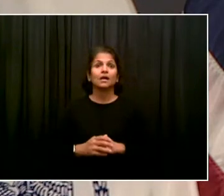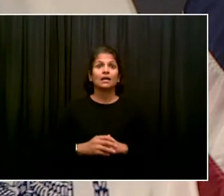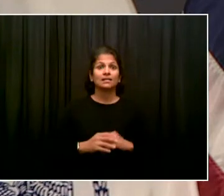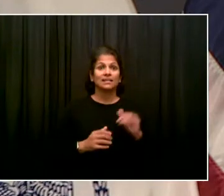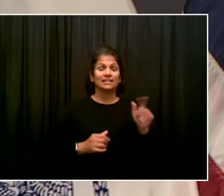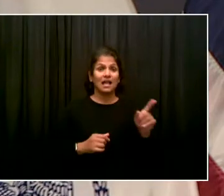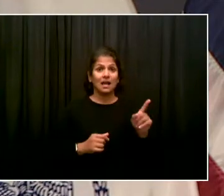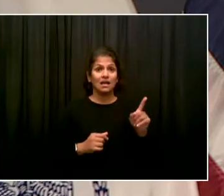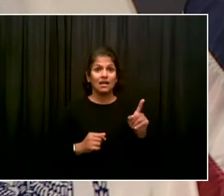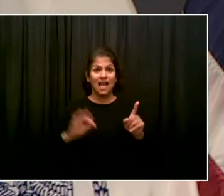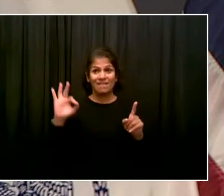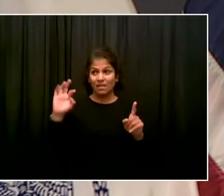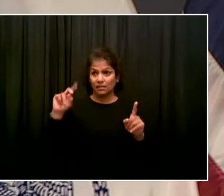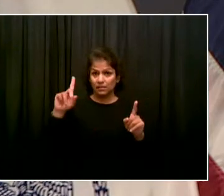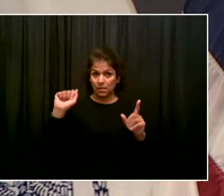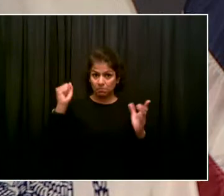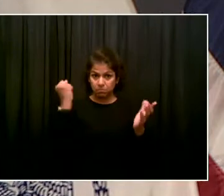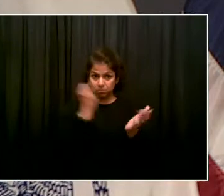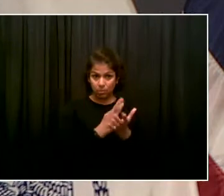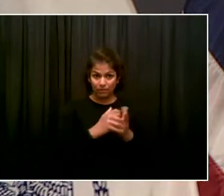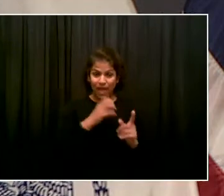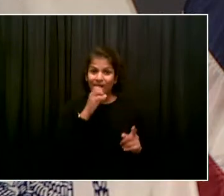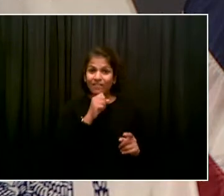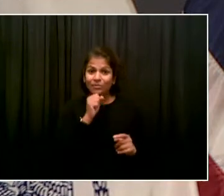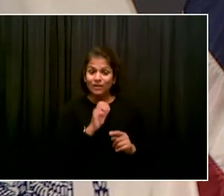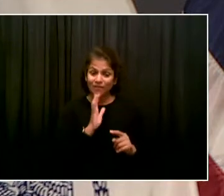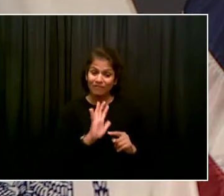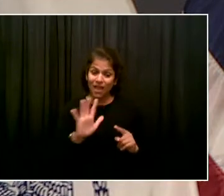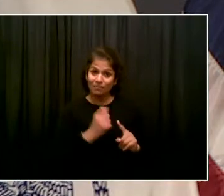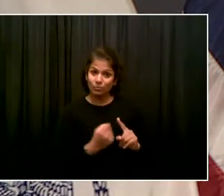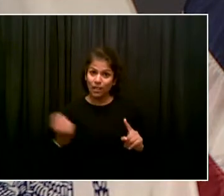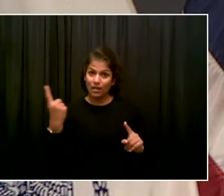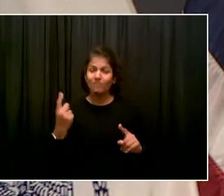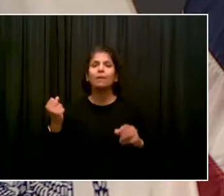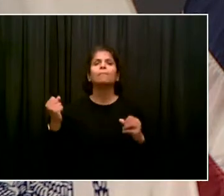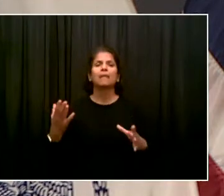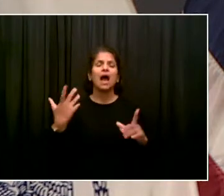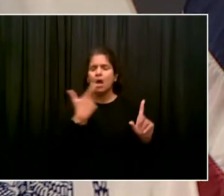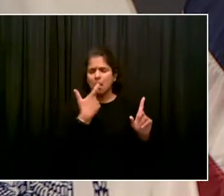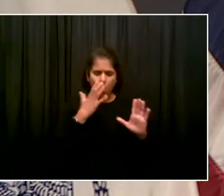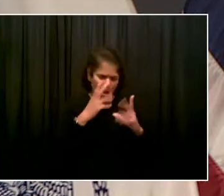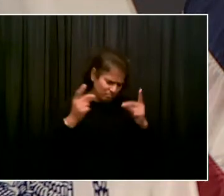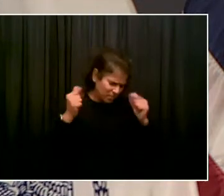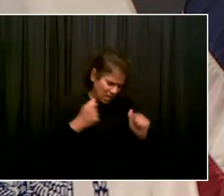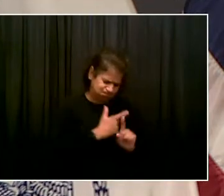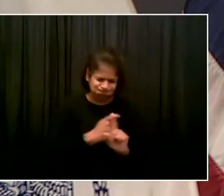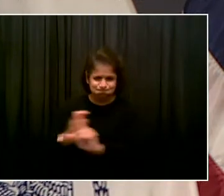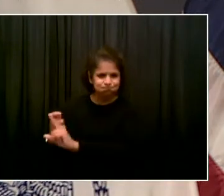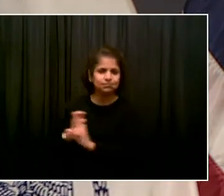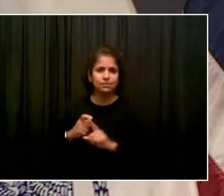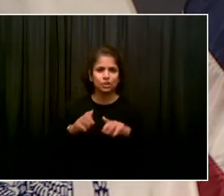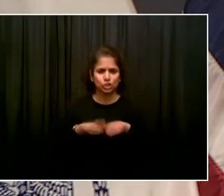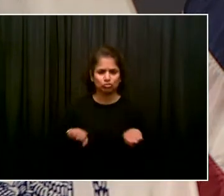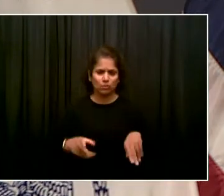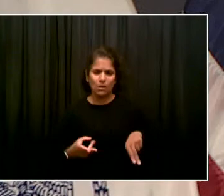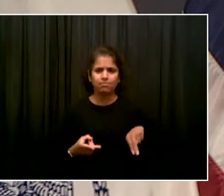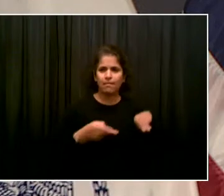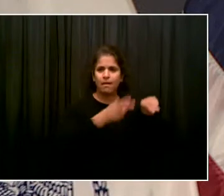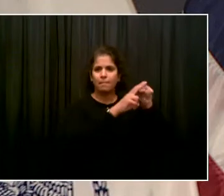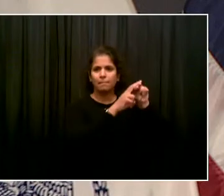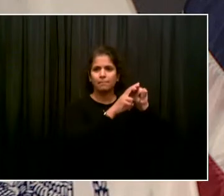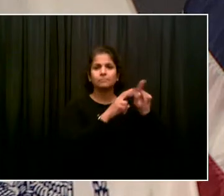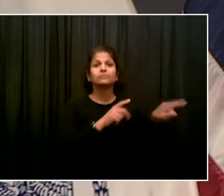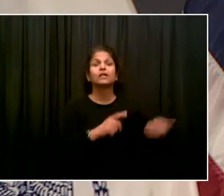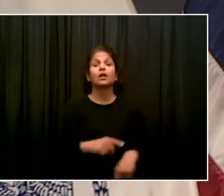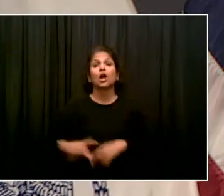11-year-olds can be reached, and that's good for everyone. But in terms of promoting boosters and the right way to do it, Dr. Choksi,